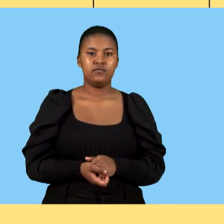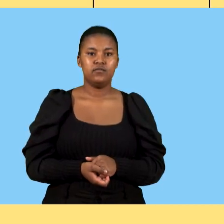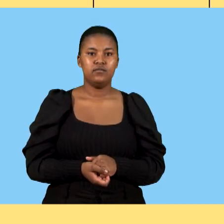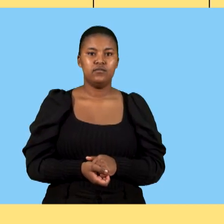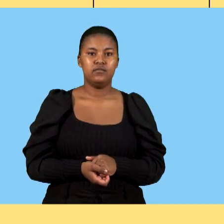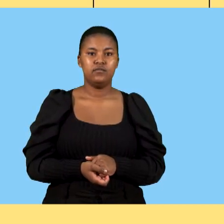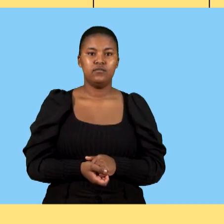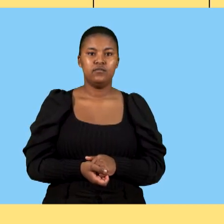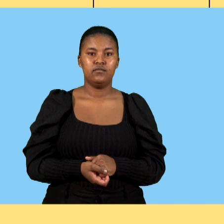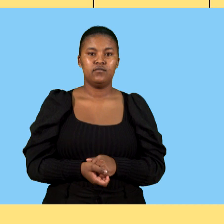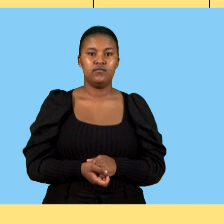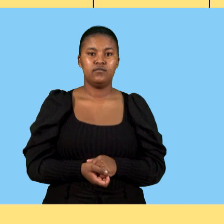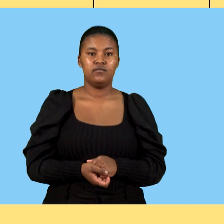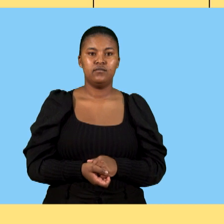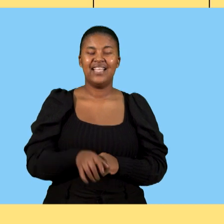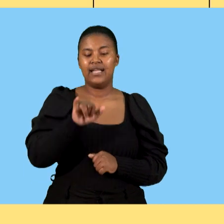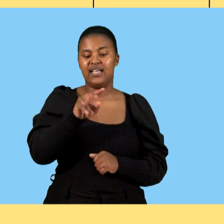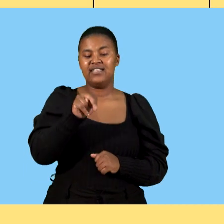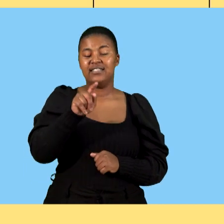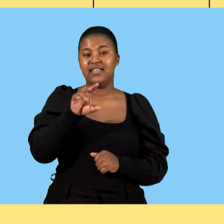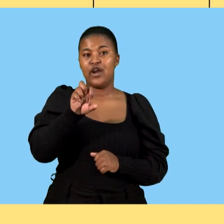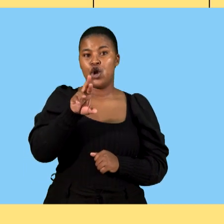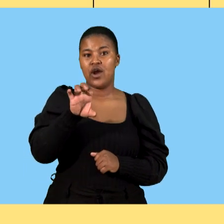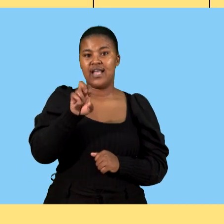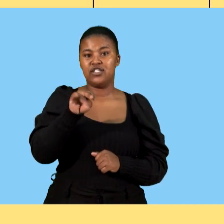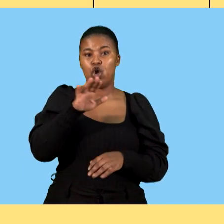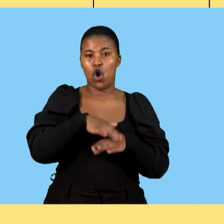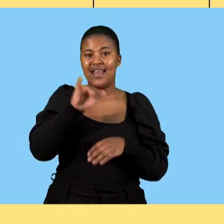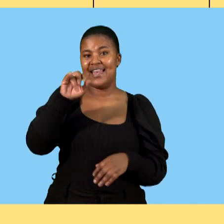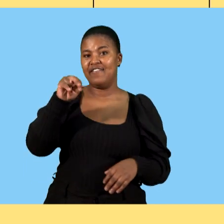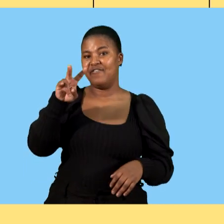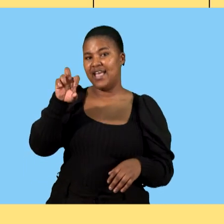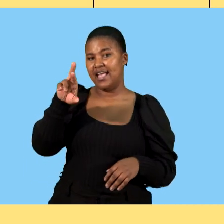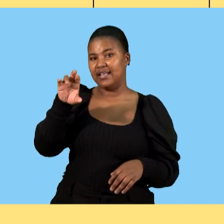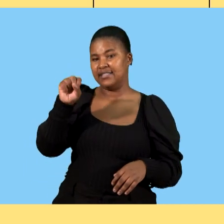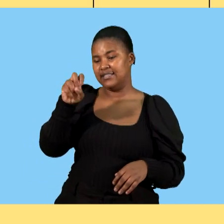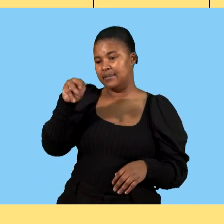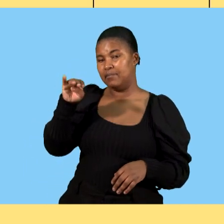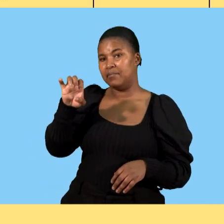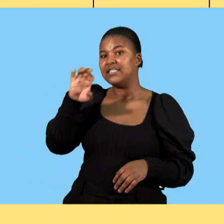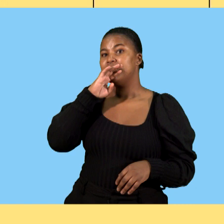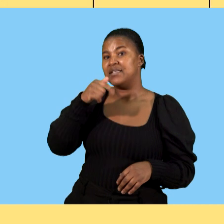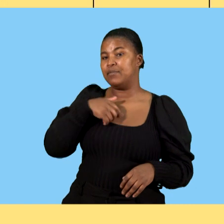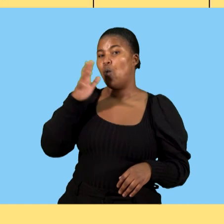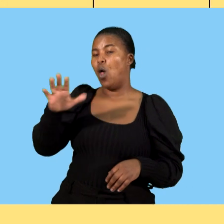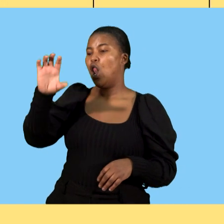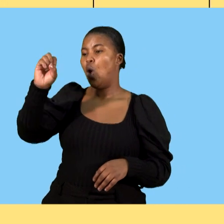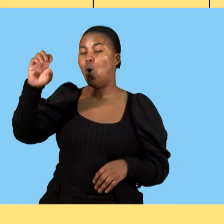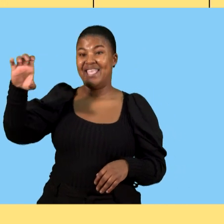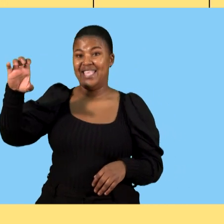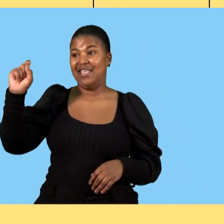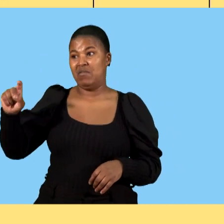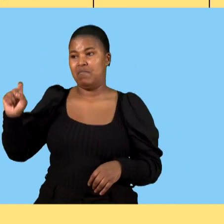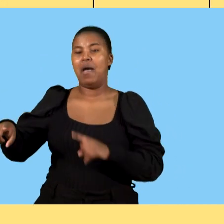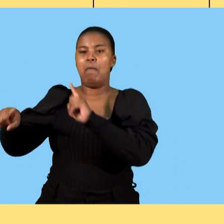Interest on investment. And that means I will come to my owner's equity, and my owner's equity